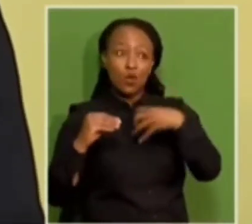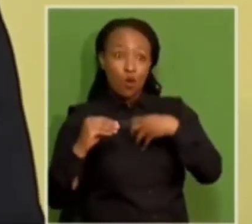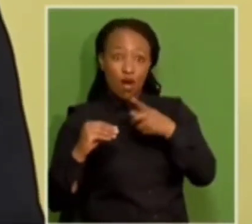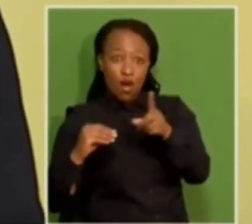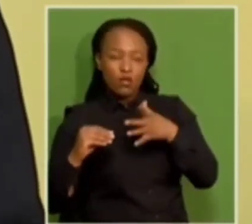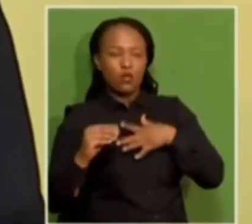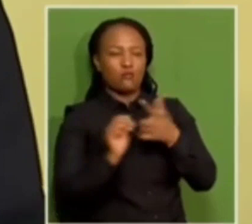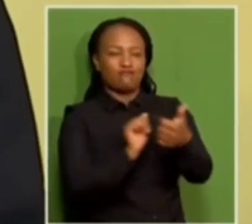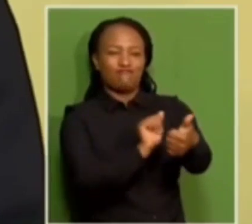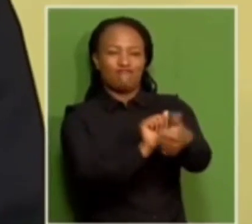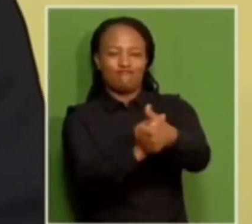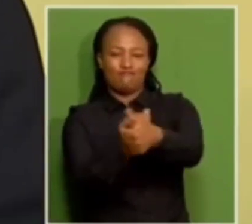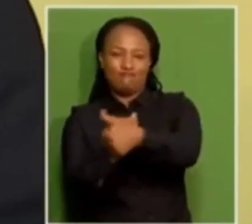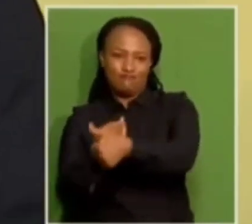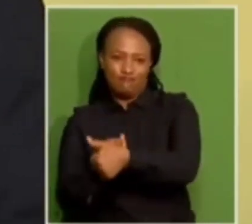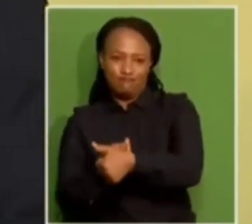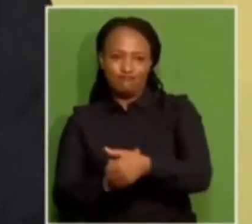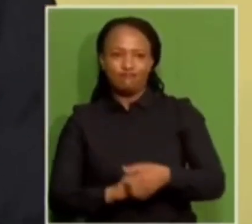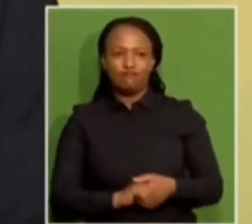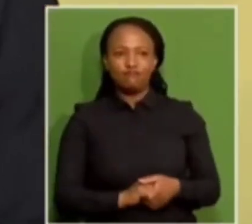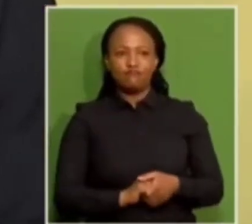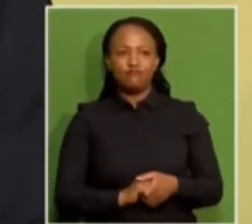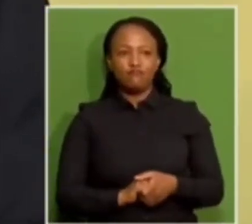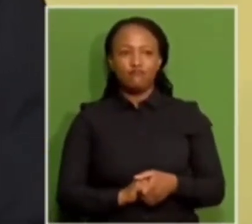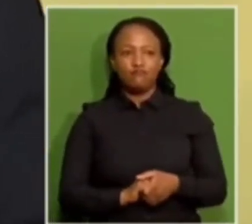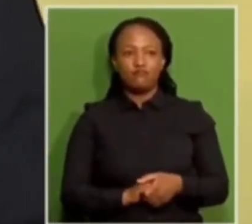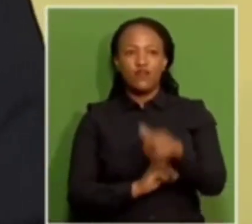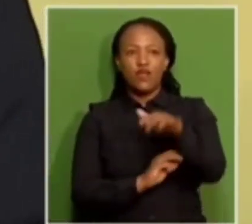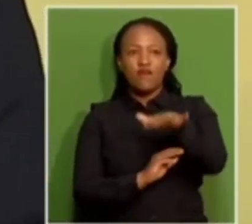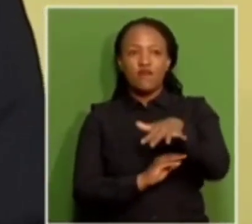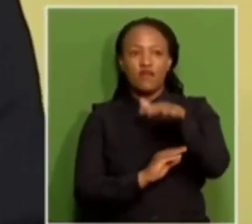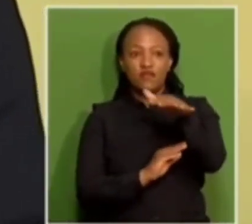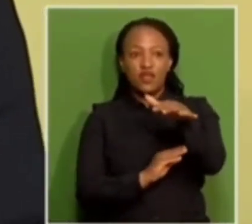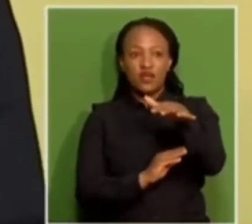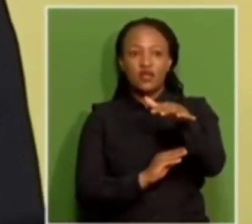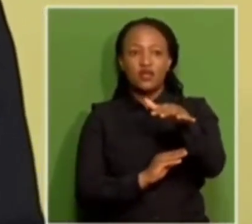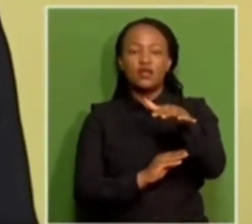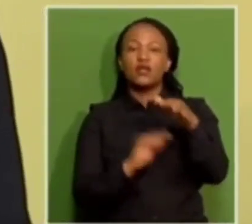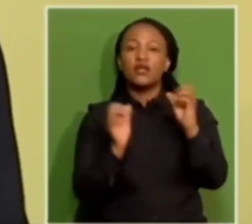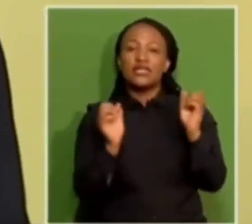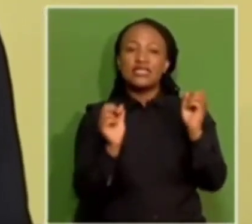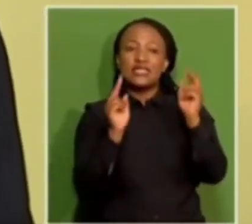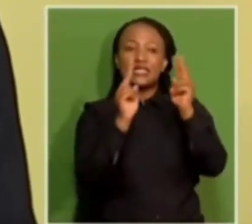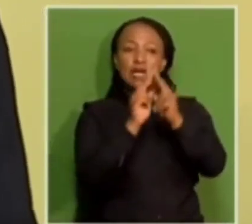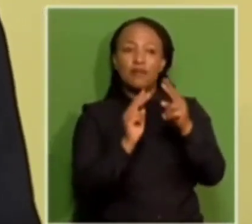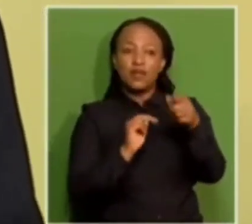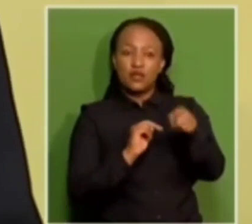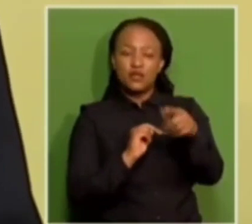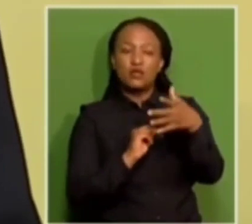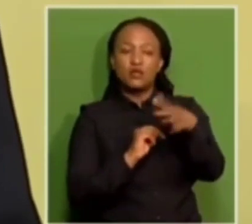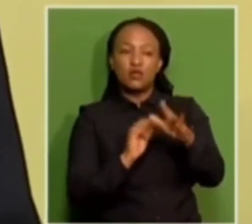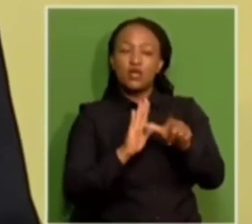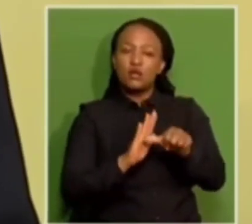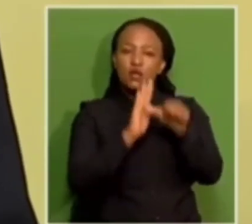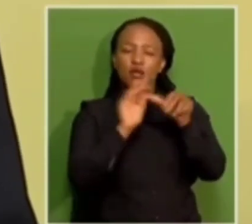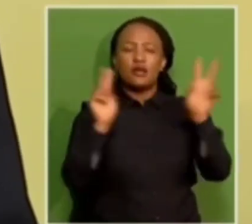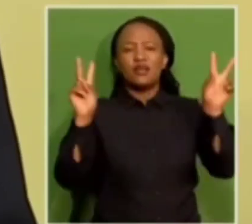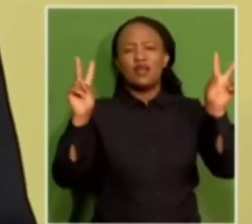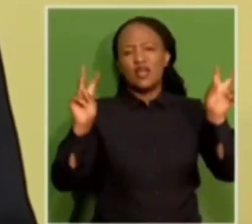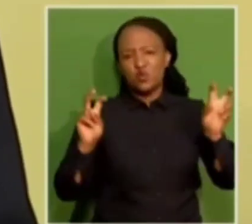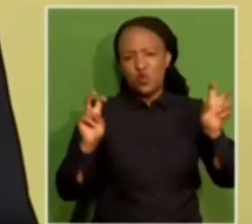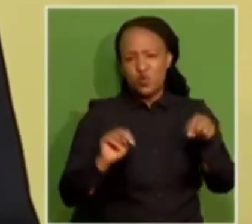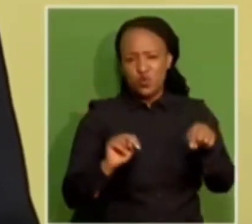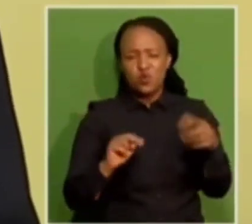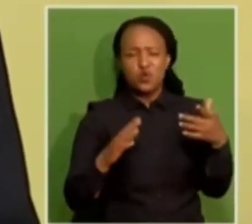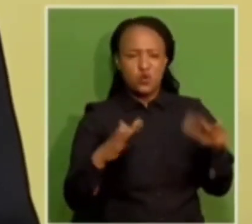local entrepreneurs the 15th brick Summit will discuss a number of issues including